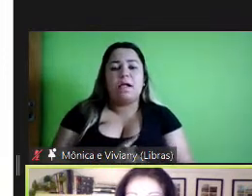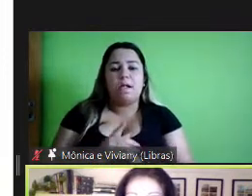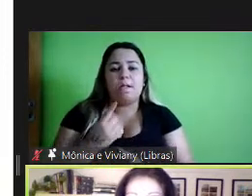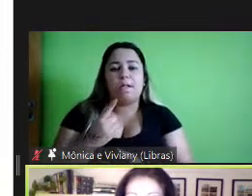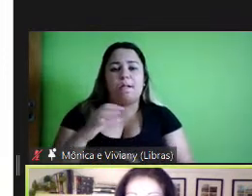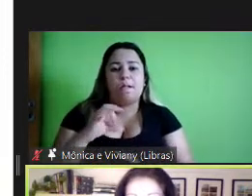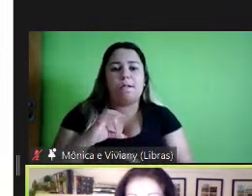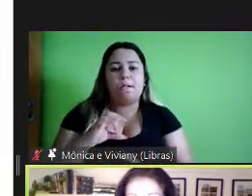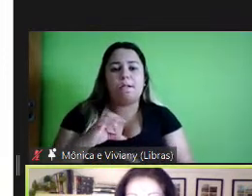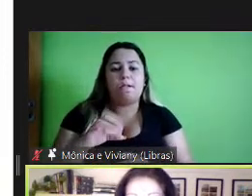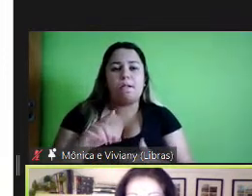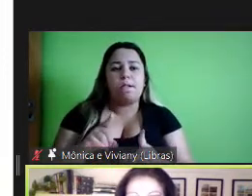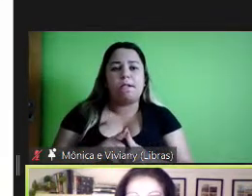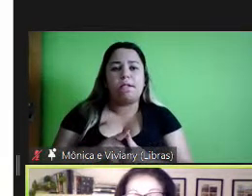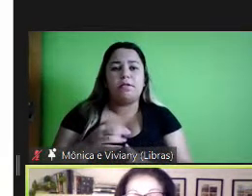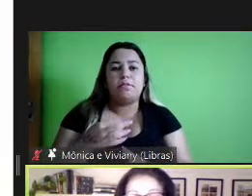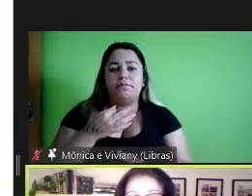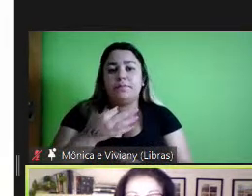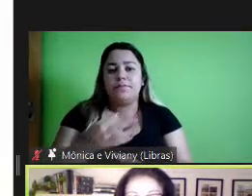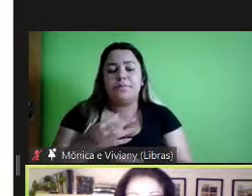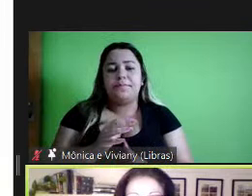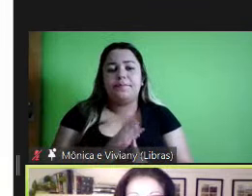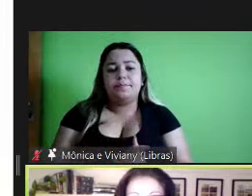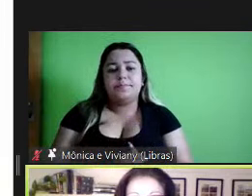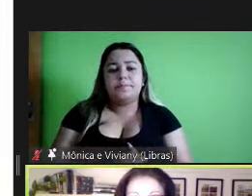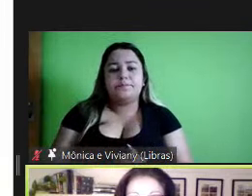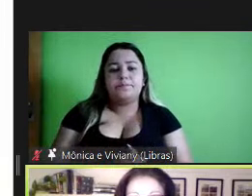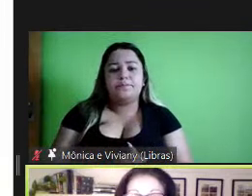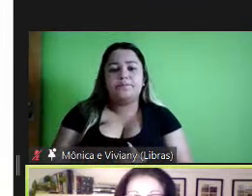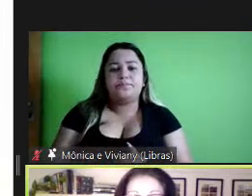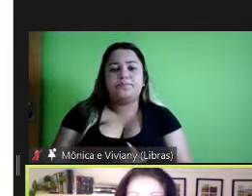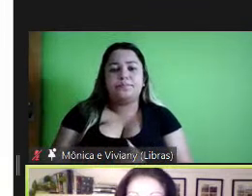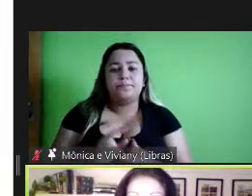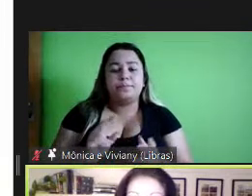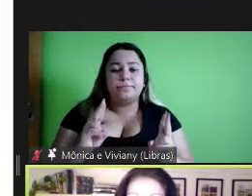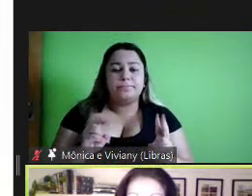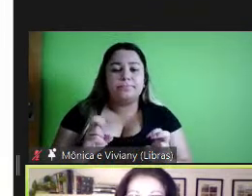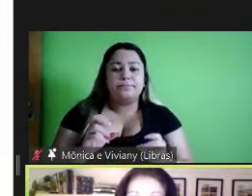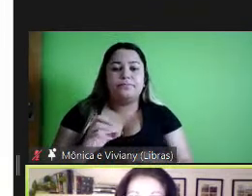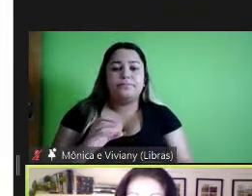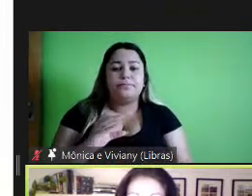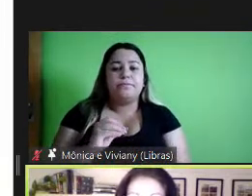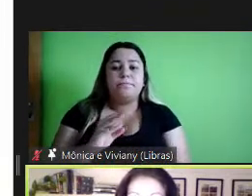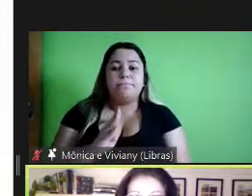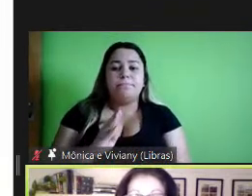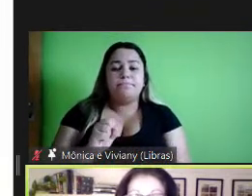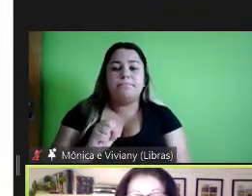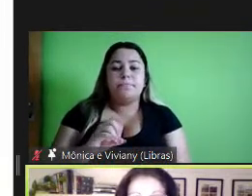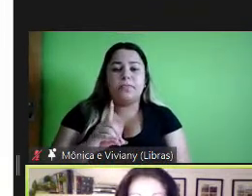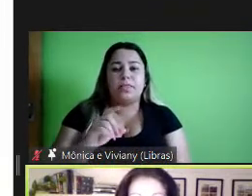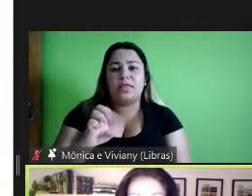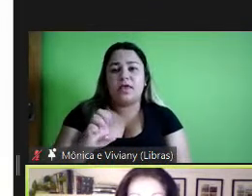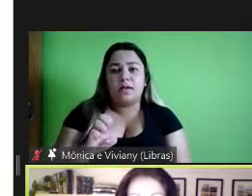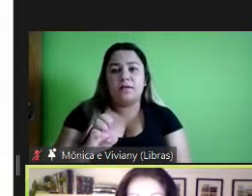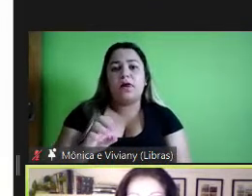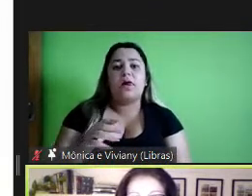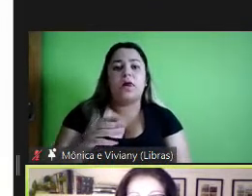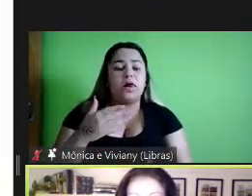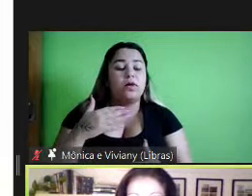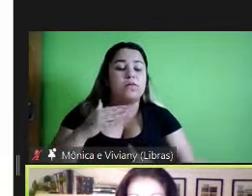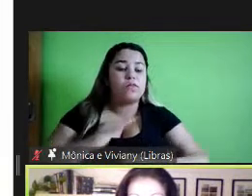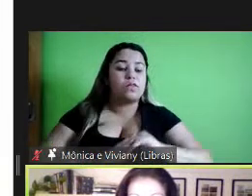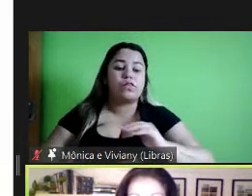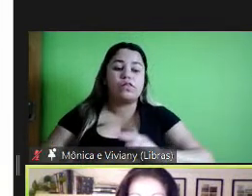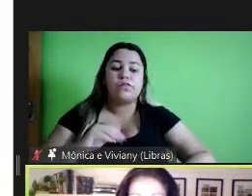range of topics in obesity. The target audiences were primary care healthcare professionals, people living with obesity,